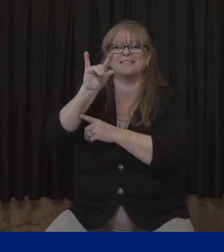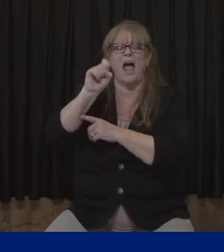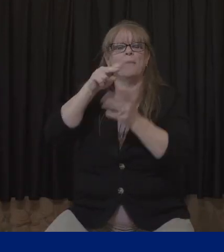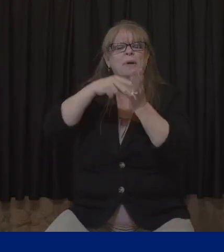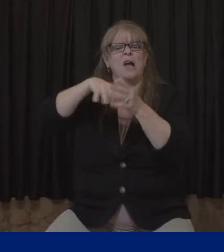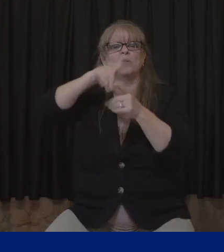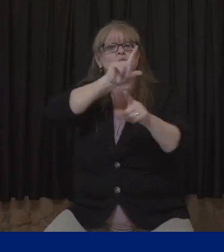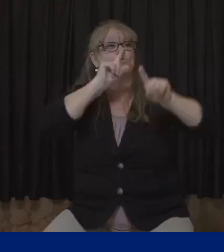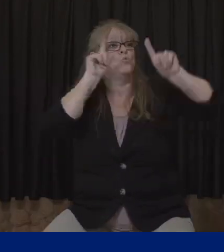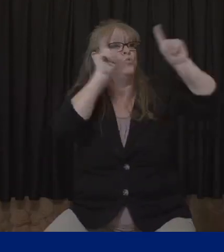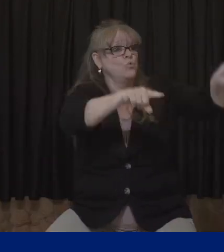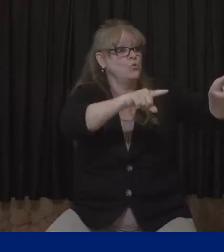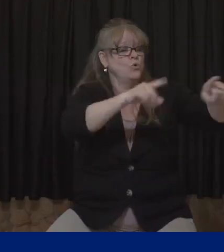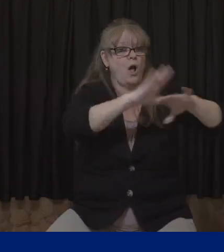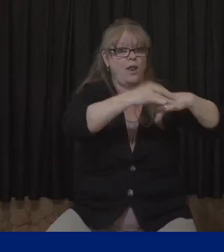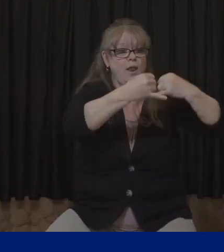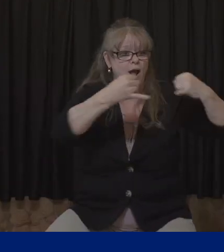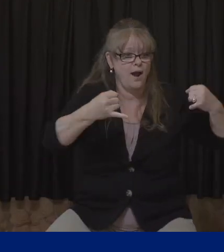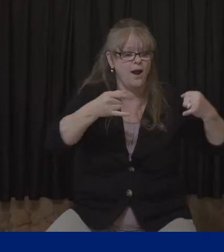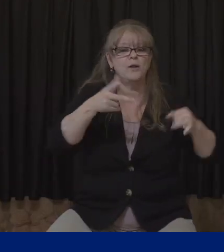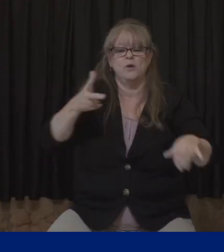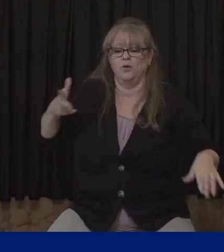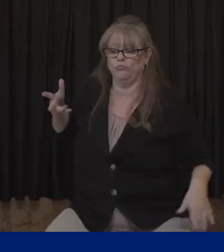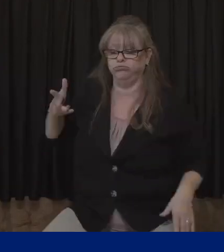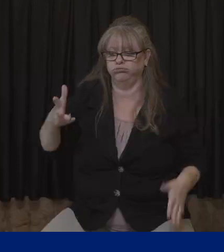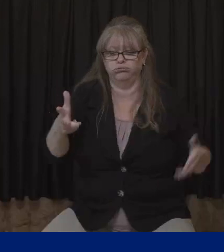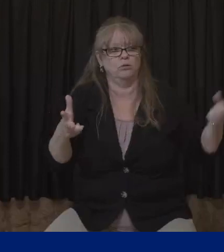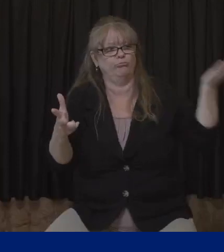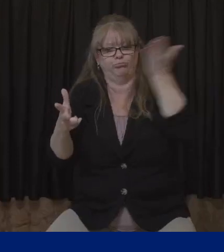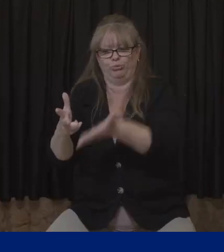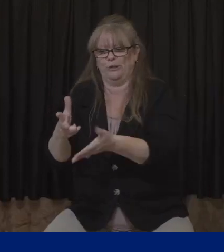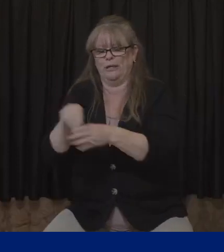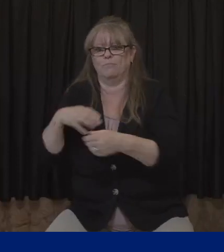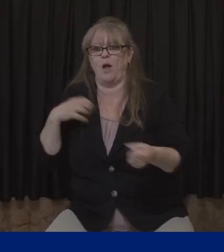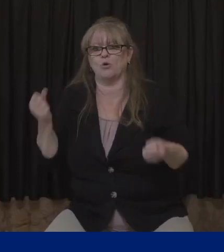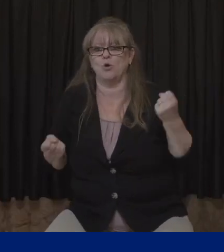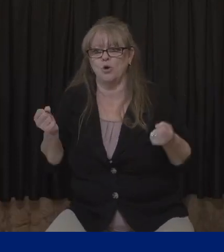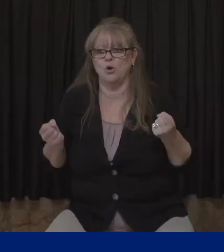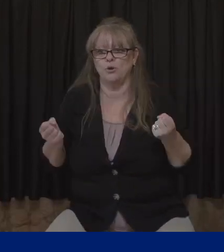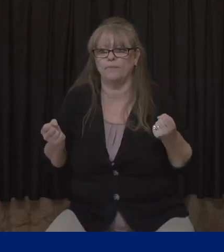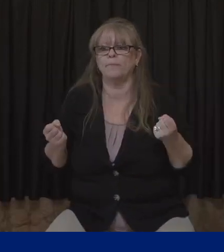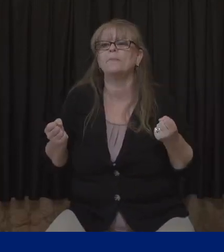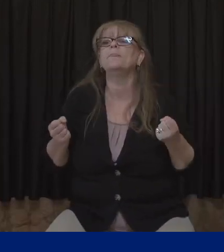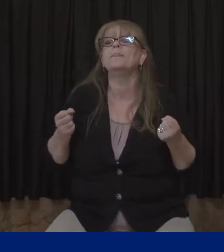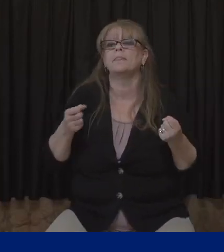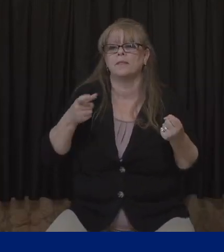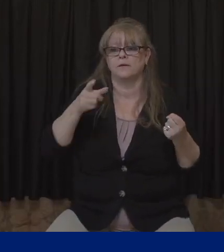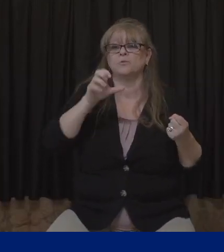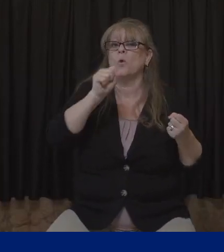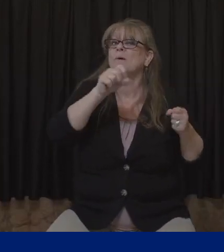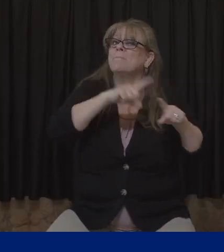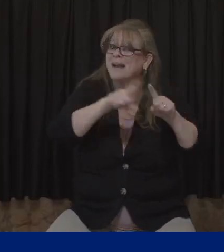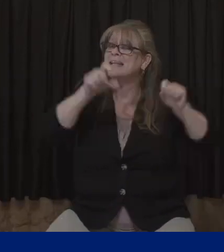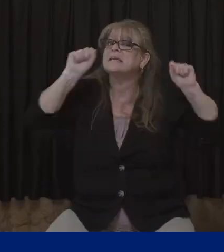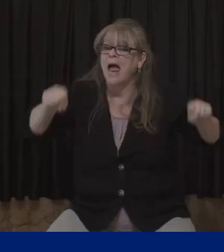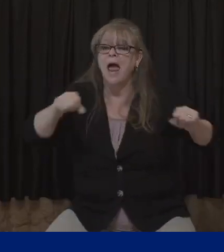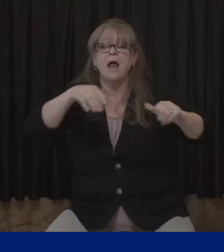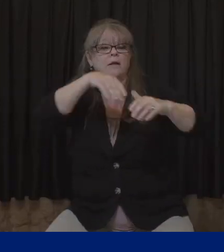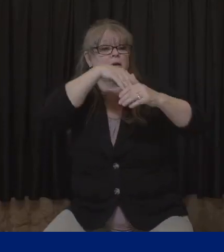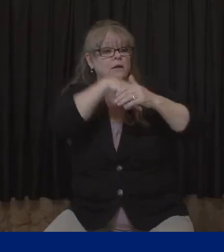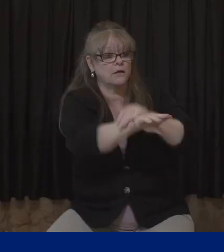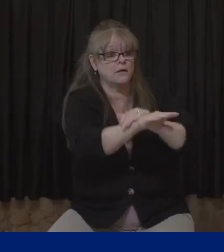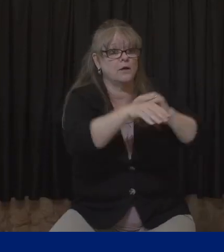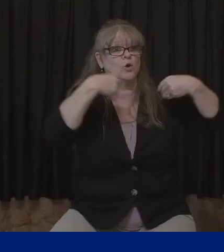into their store start May 1st once they implement those best practices that are in those guidelines. Here's how employers are required to protect